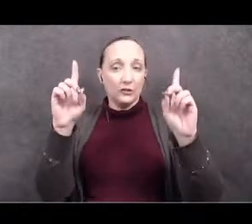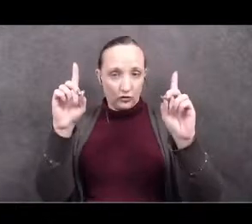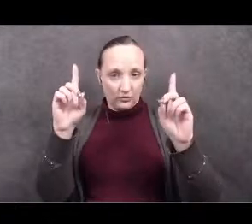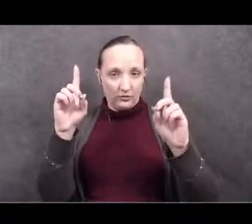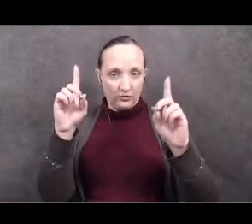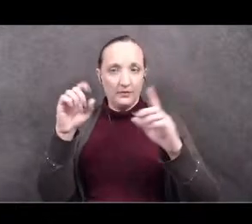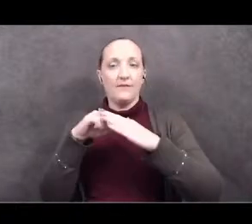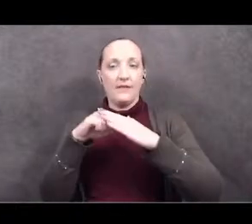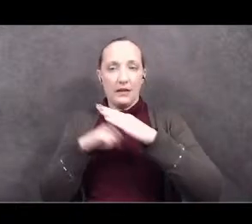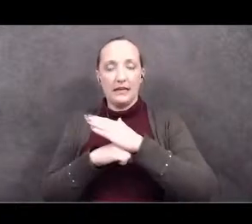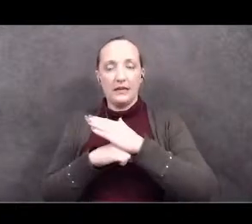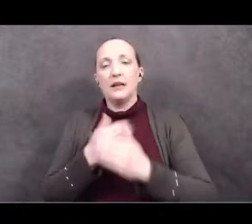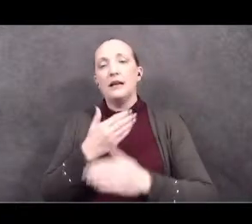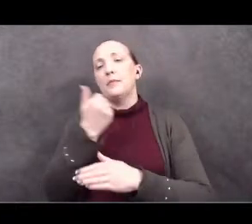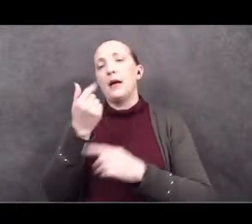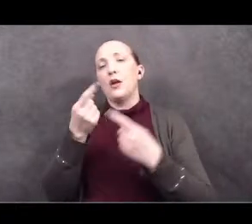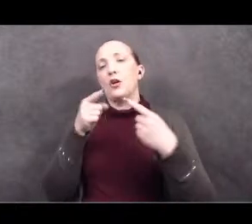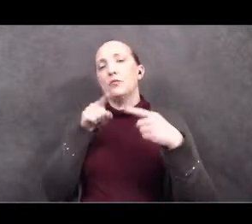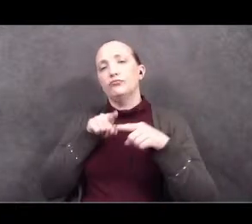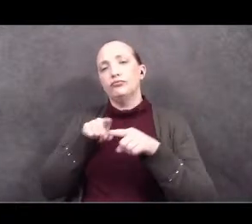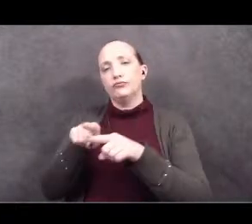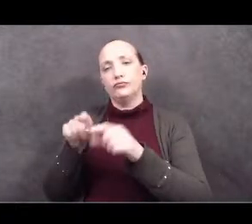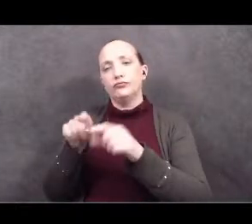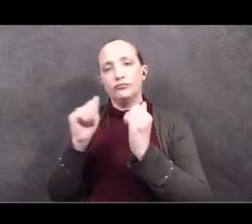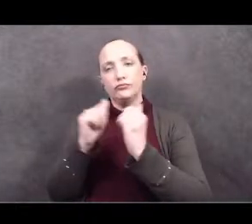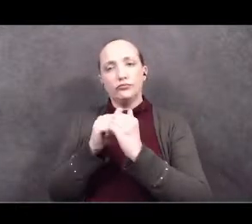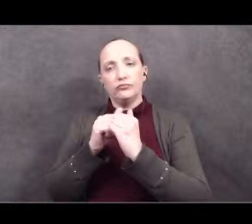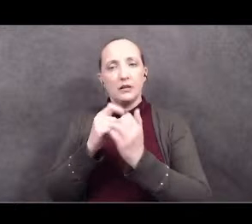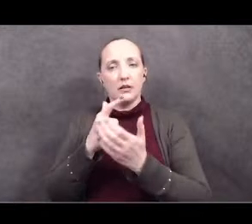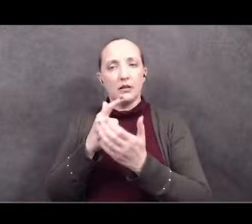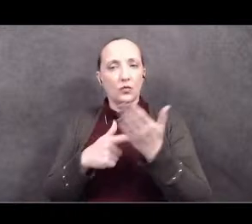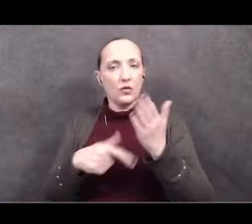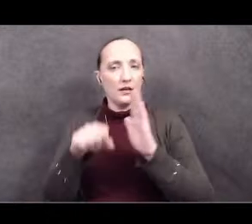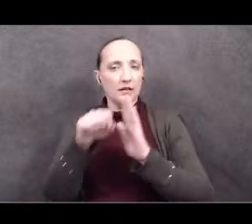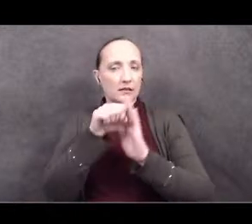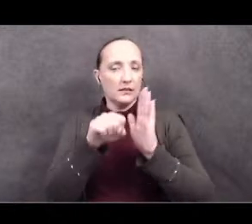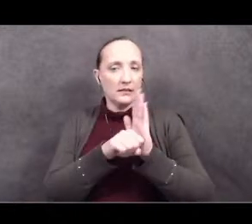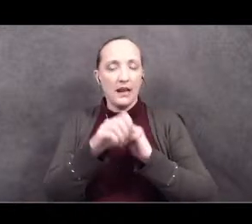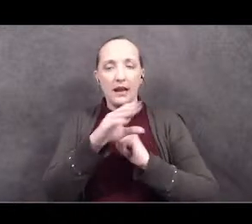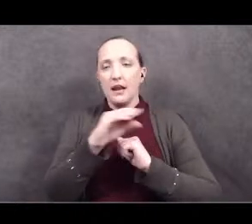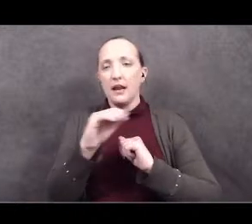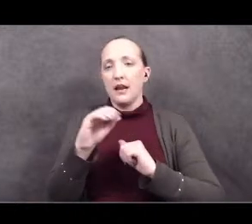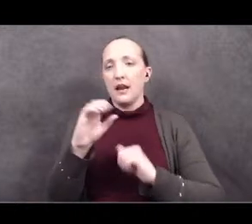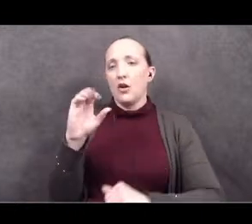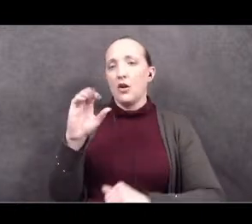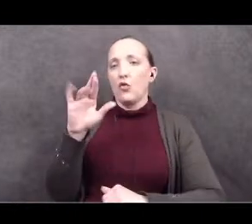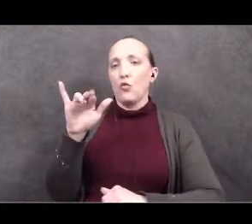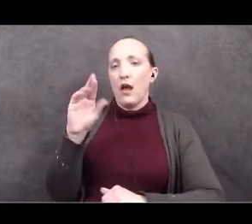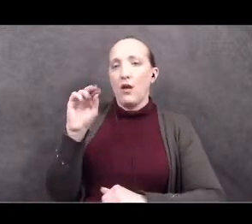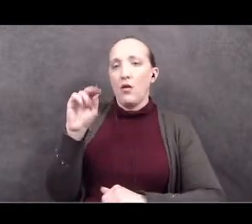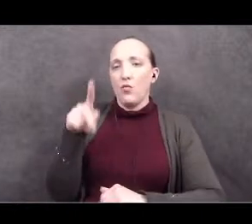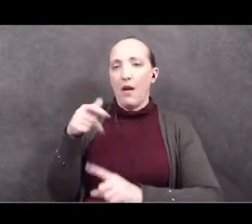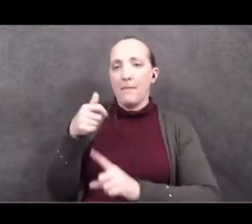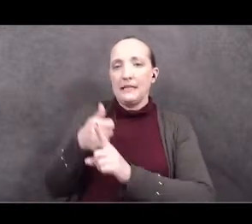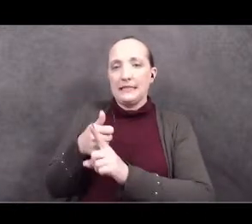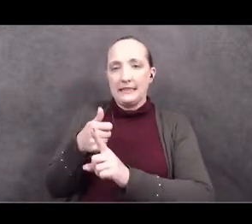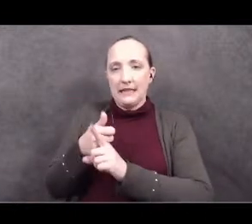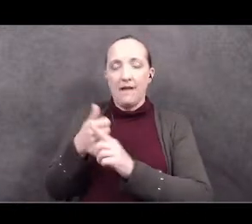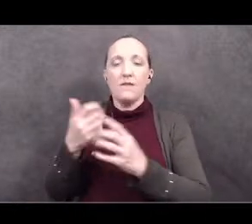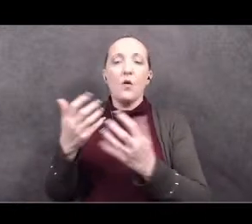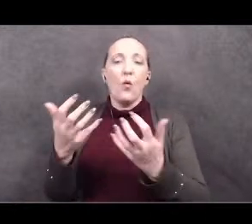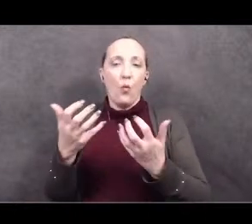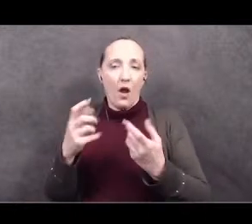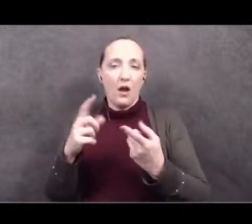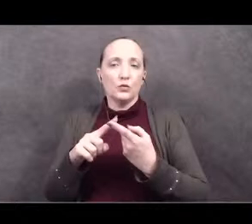itself better with what uh uh the state and what cop itself uh wants to